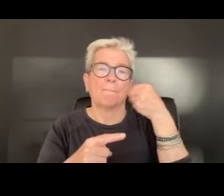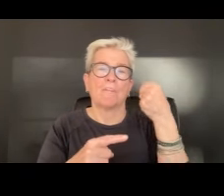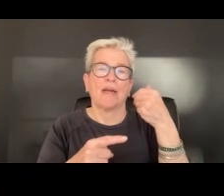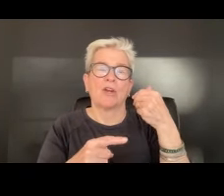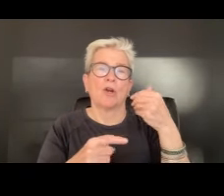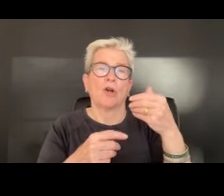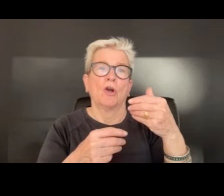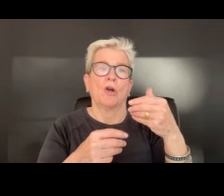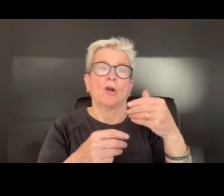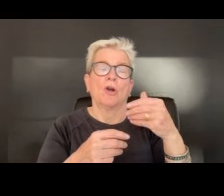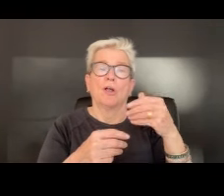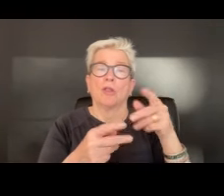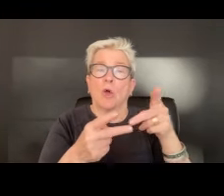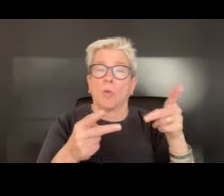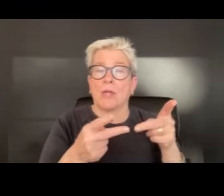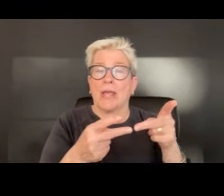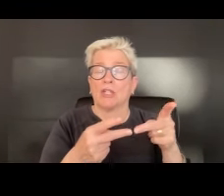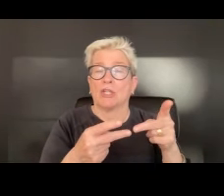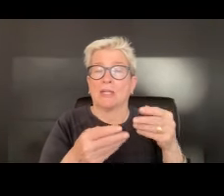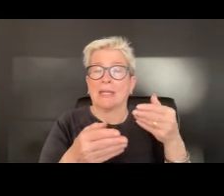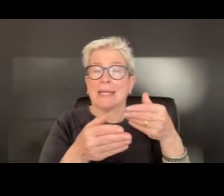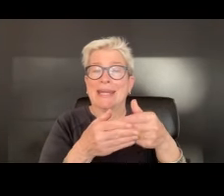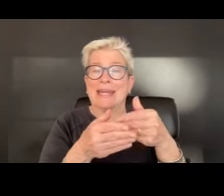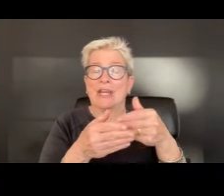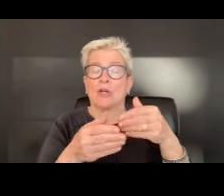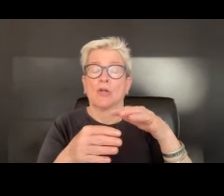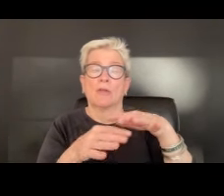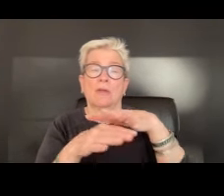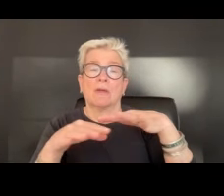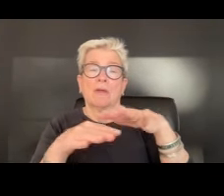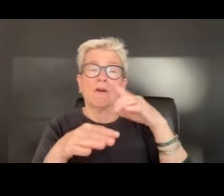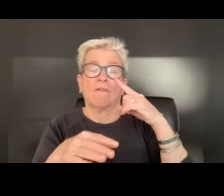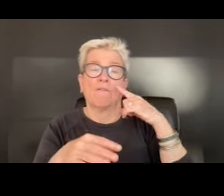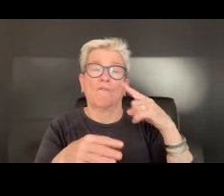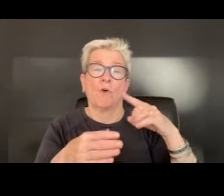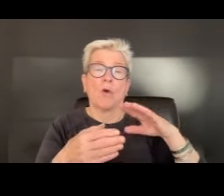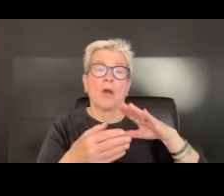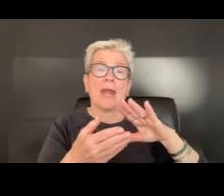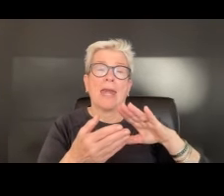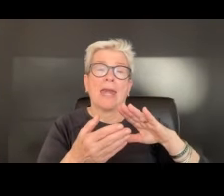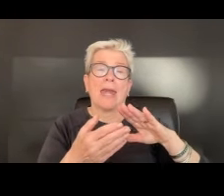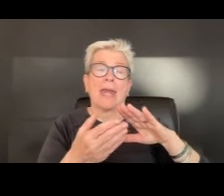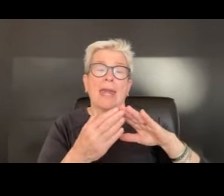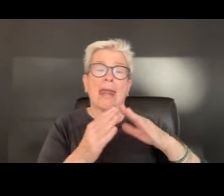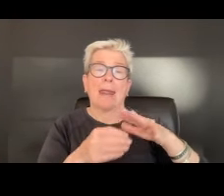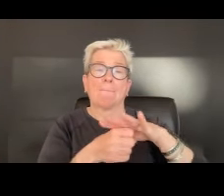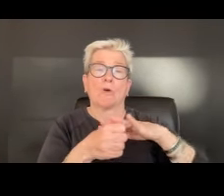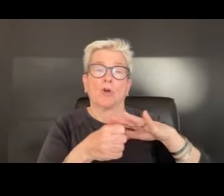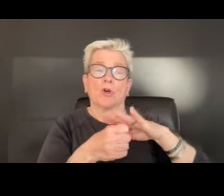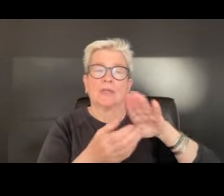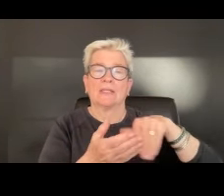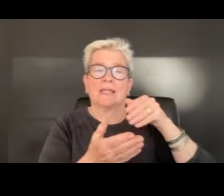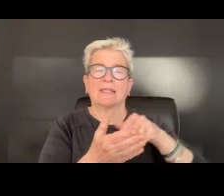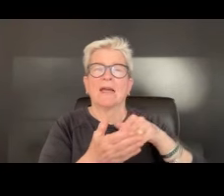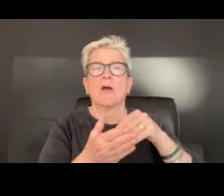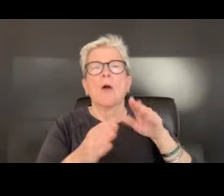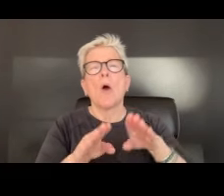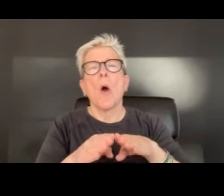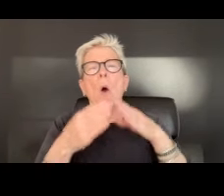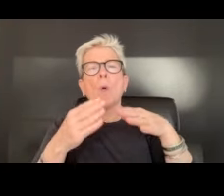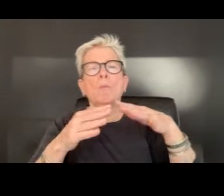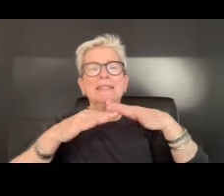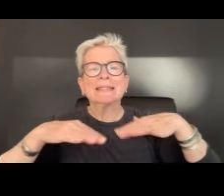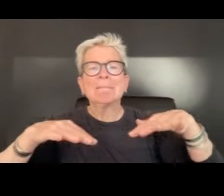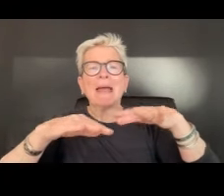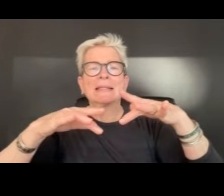open space would be good for that neighborhood center, we would welcome that kind of comment. Open space wasn't a primary consideration in